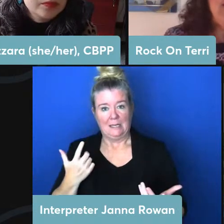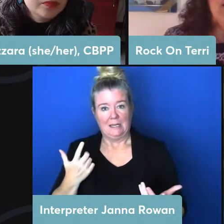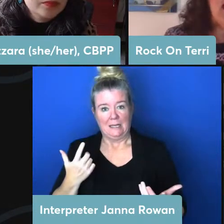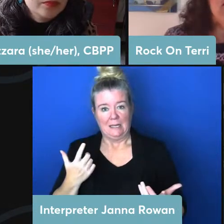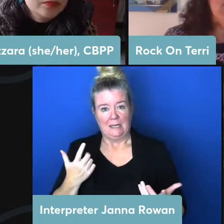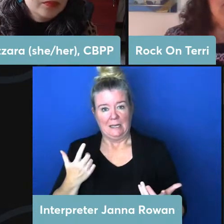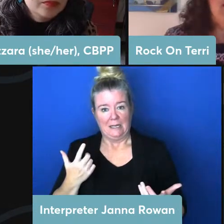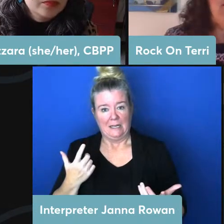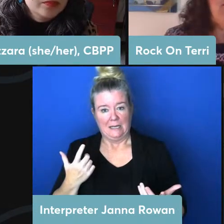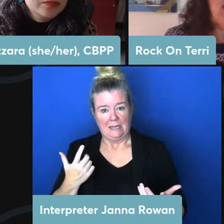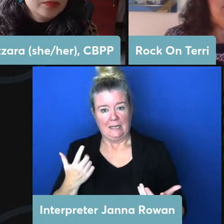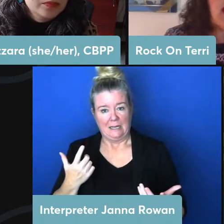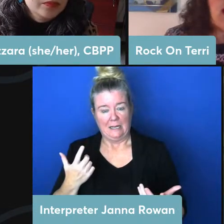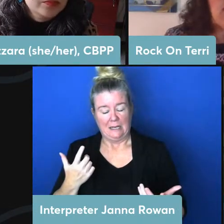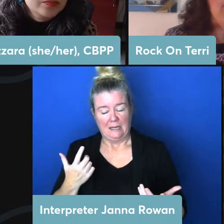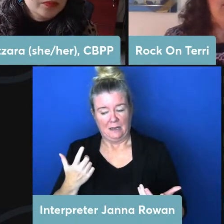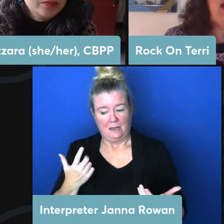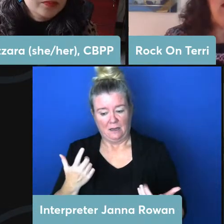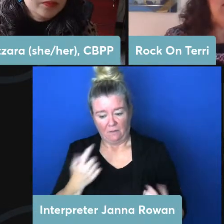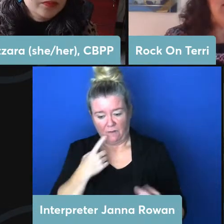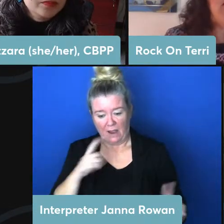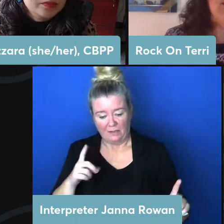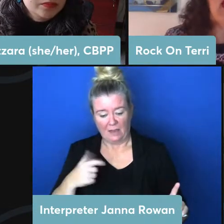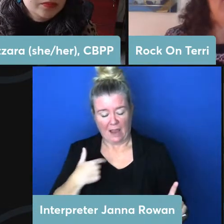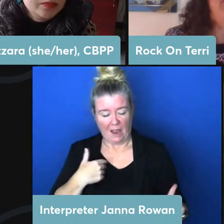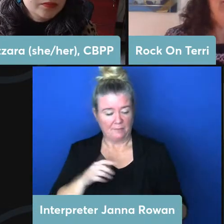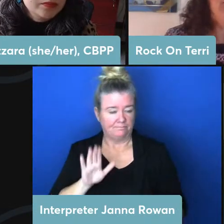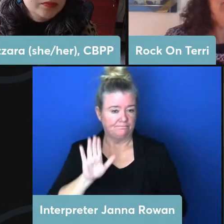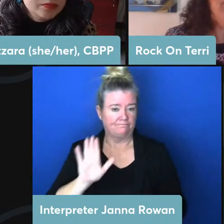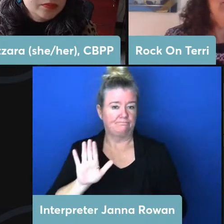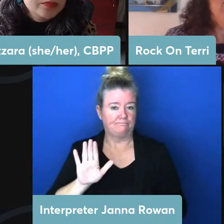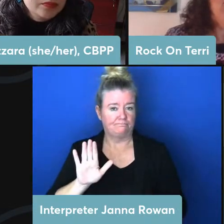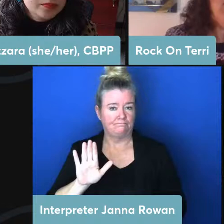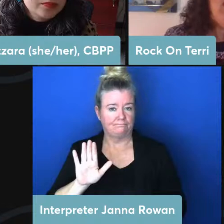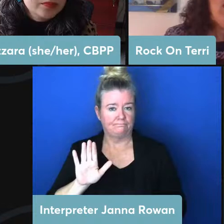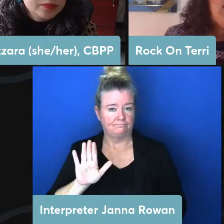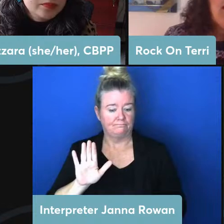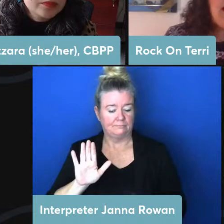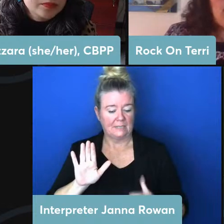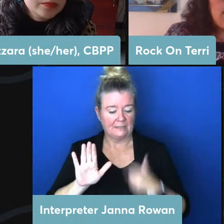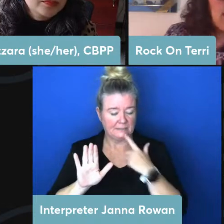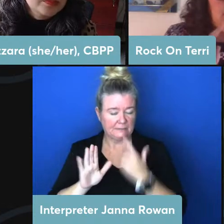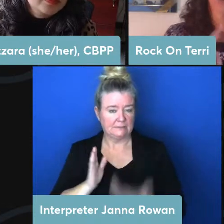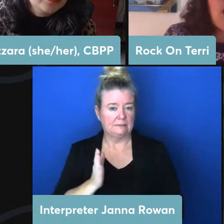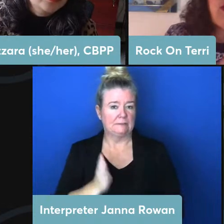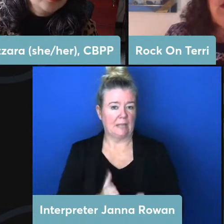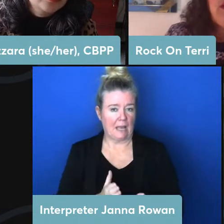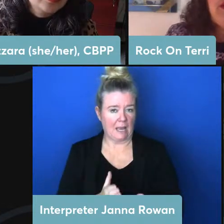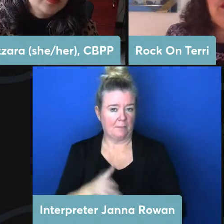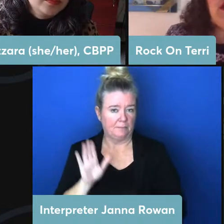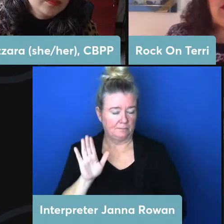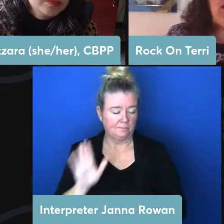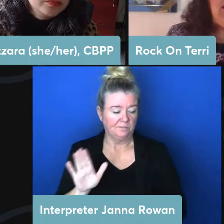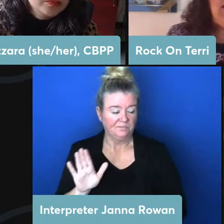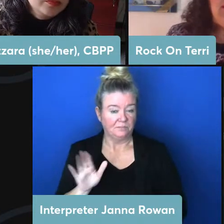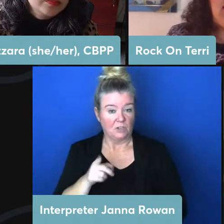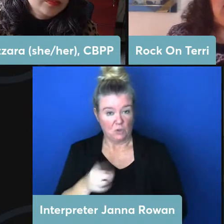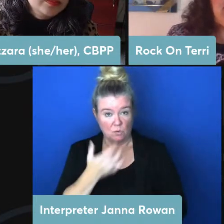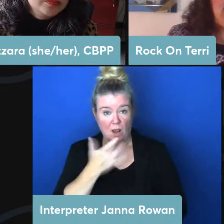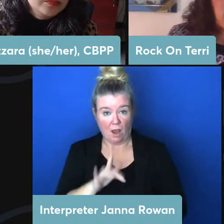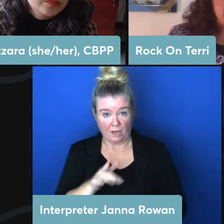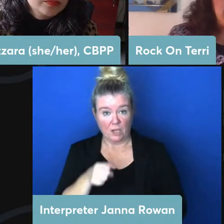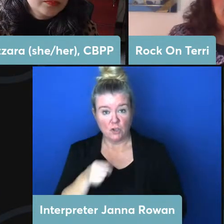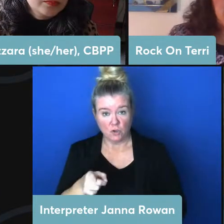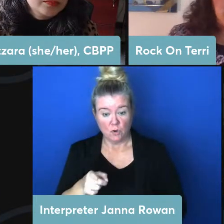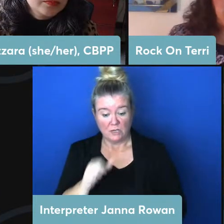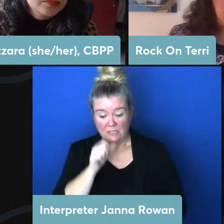I eventually got to the point where I had to put my hand up and go stop. And I was like, one, you're lucky that